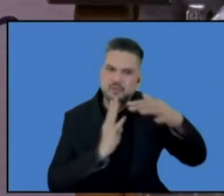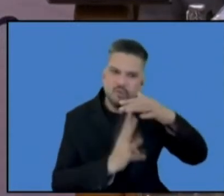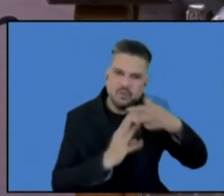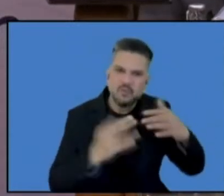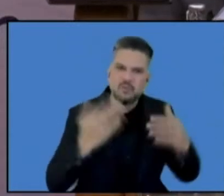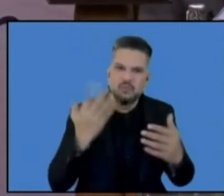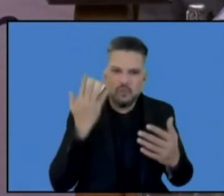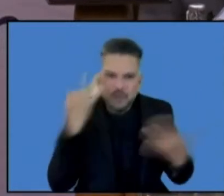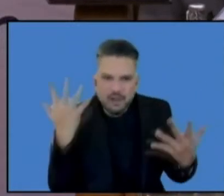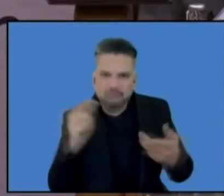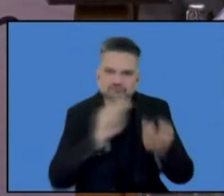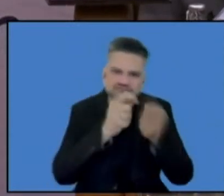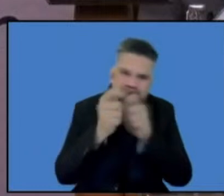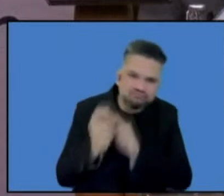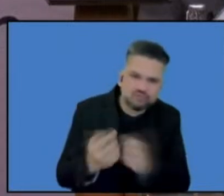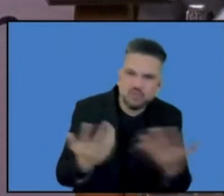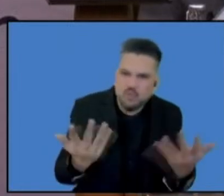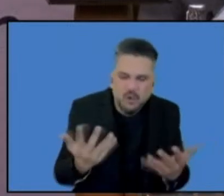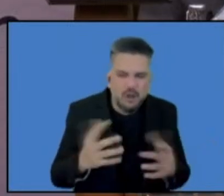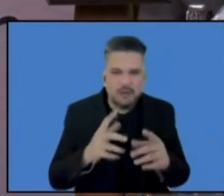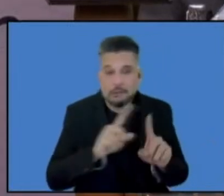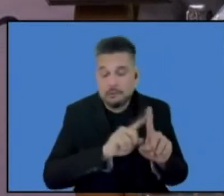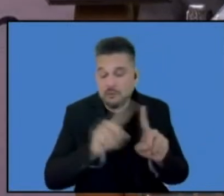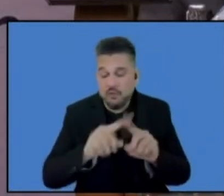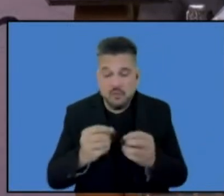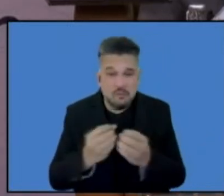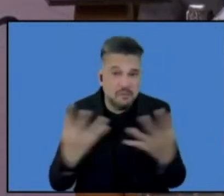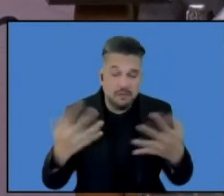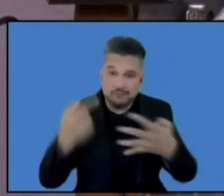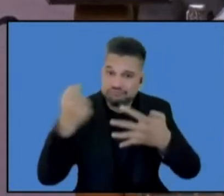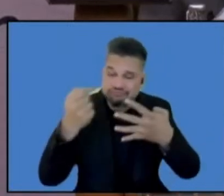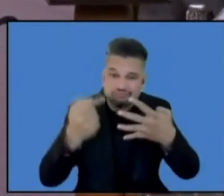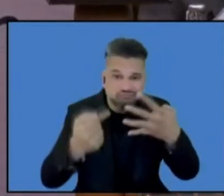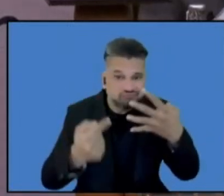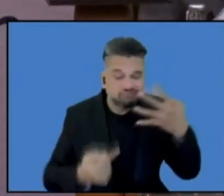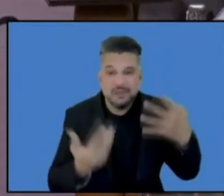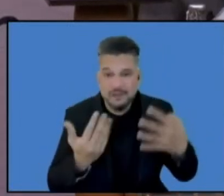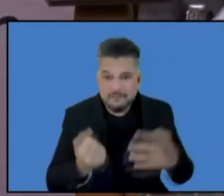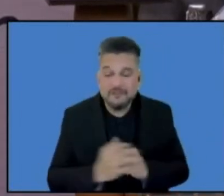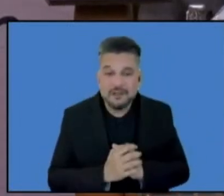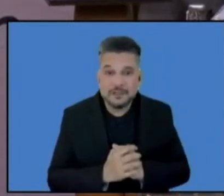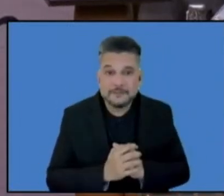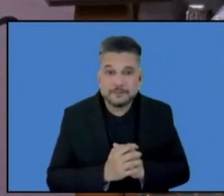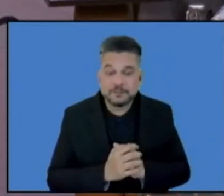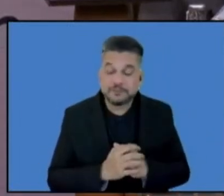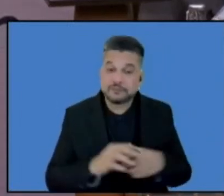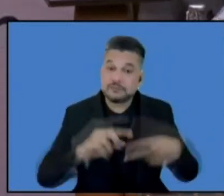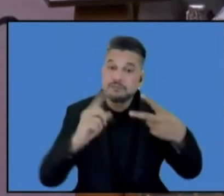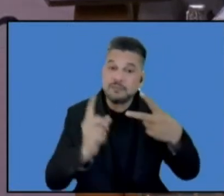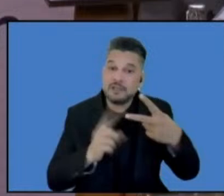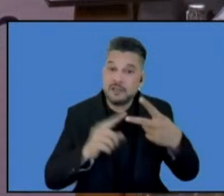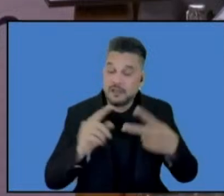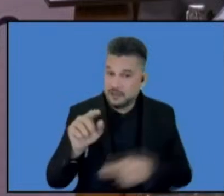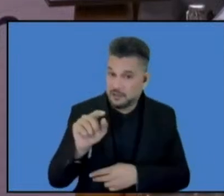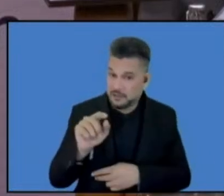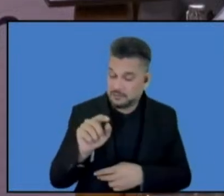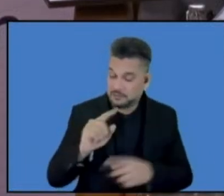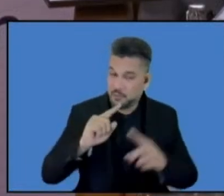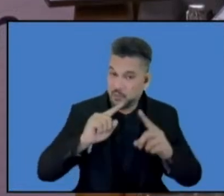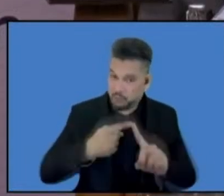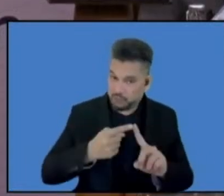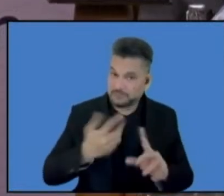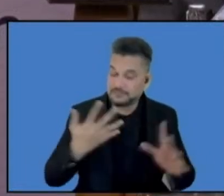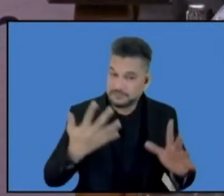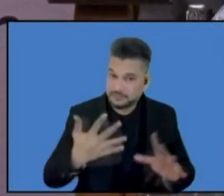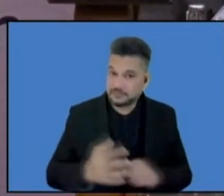right now and migration. My second point is directly related to your question, how that